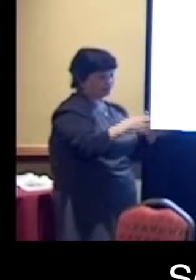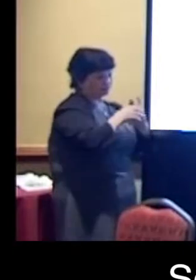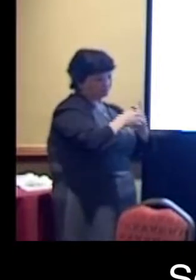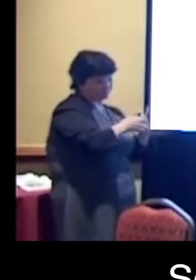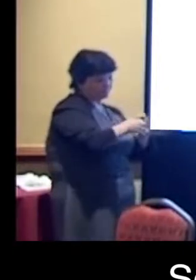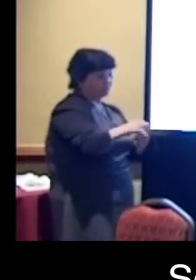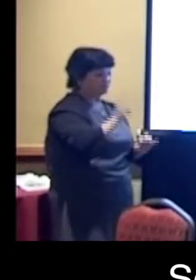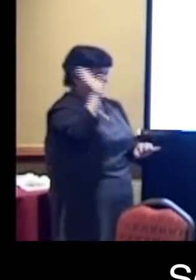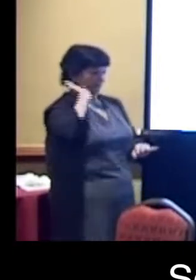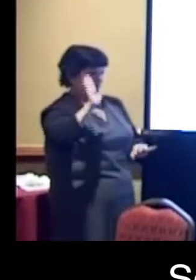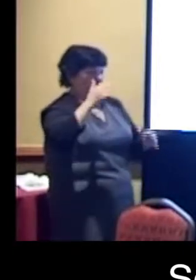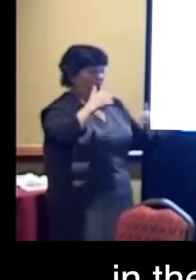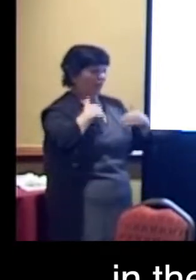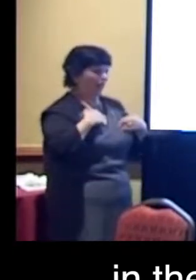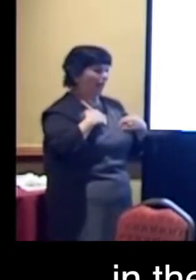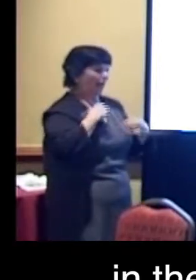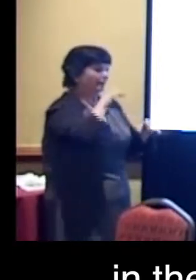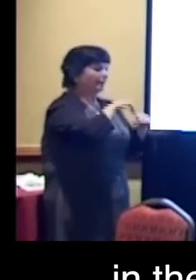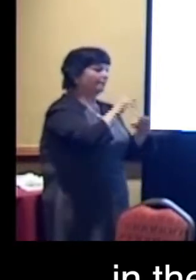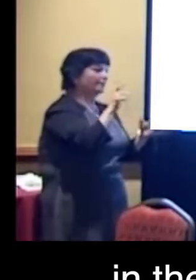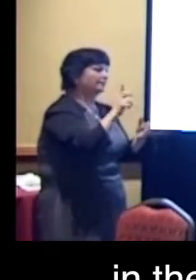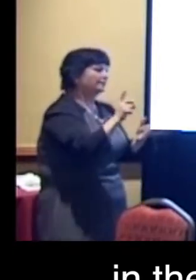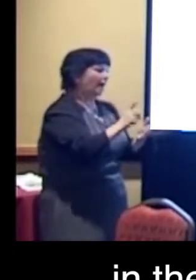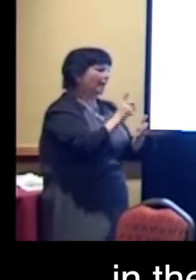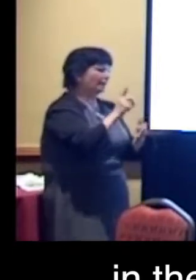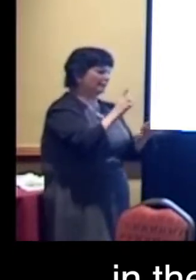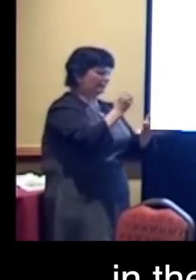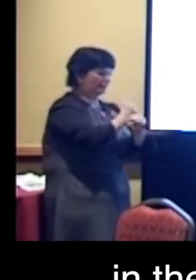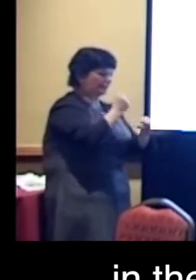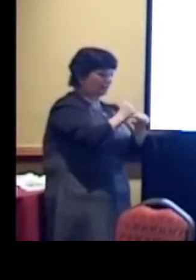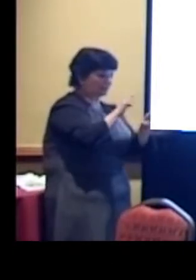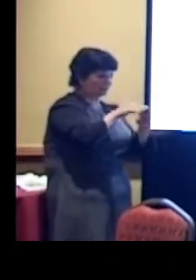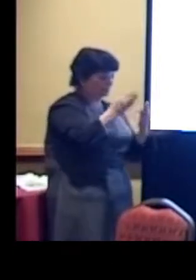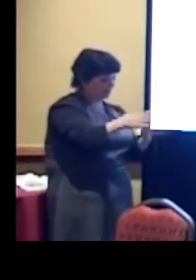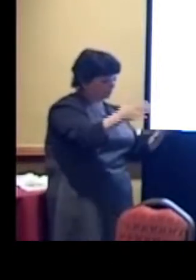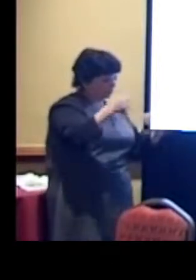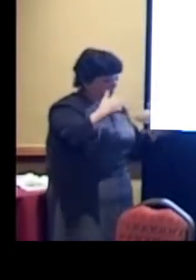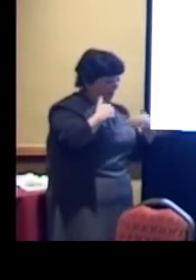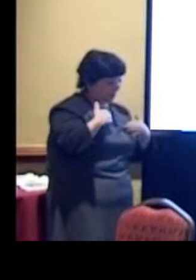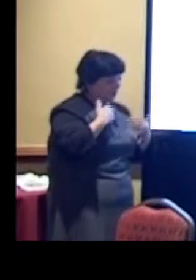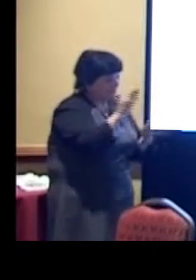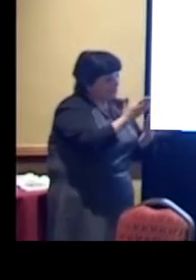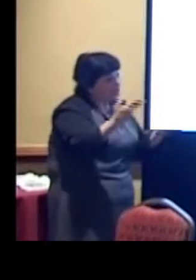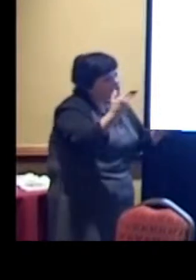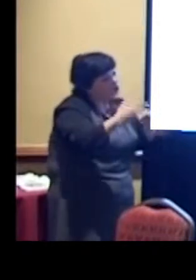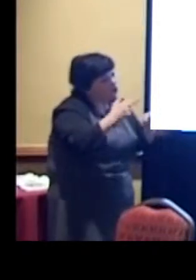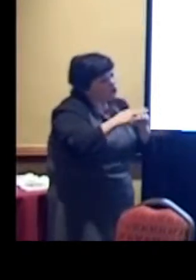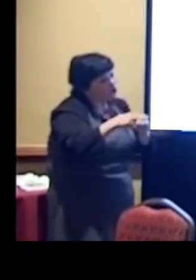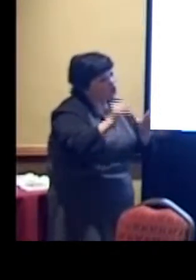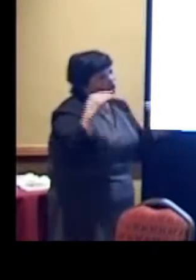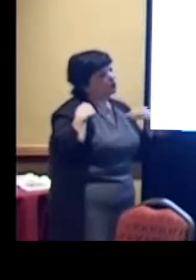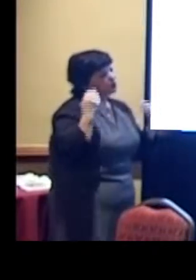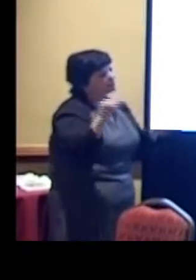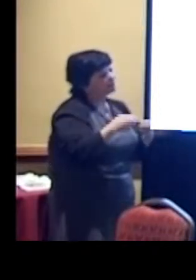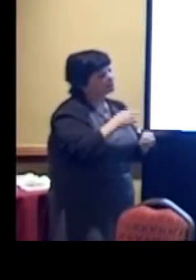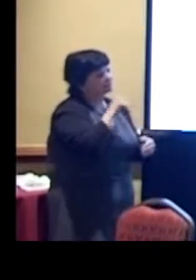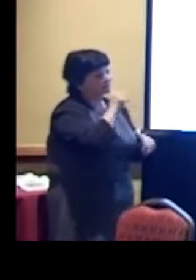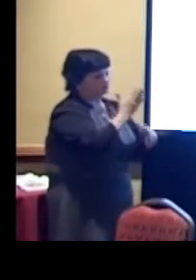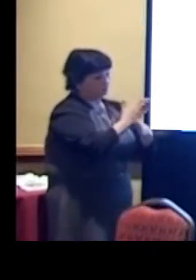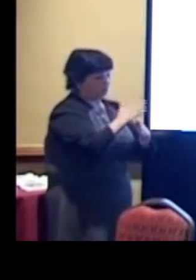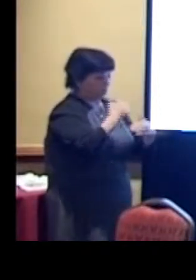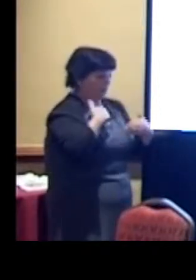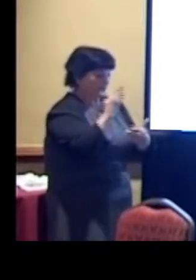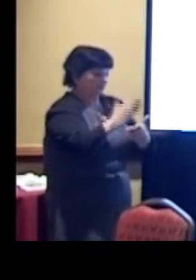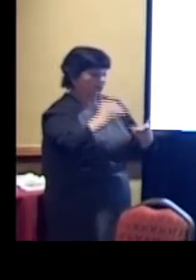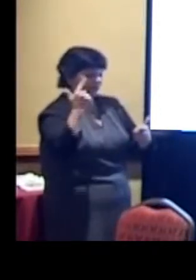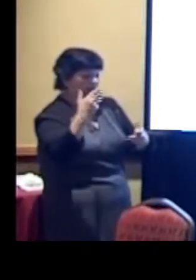we used to have, for example, in the Diagnostic and Statistical Manual, we used to have something called autistic disorder. We had something